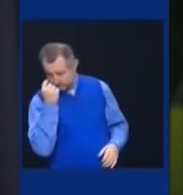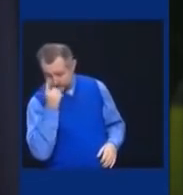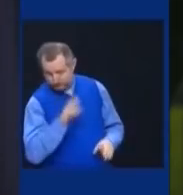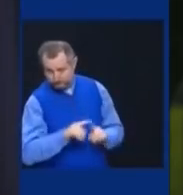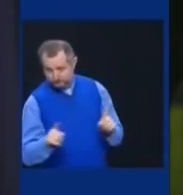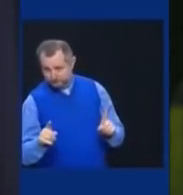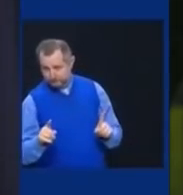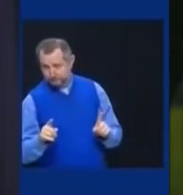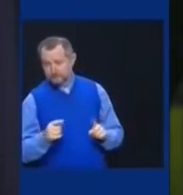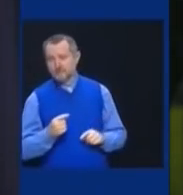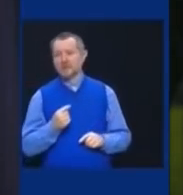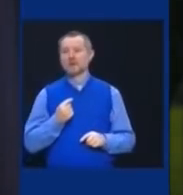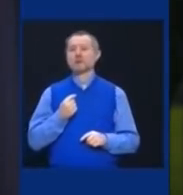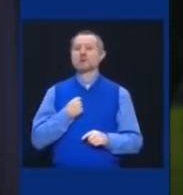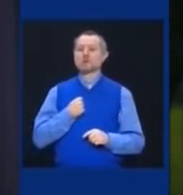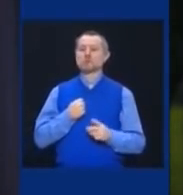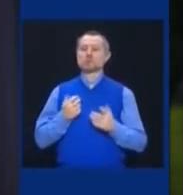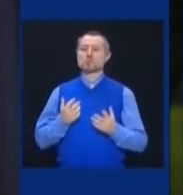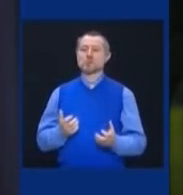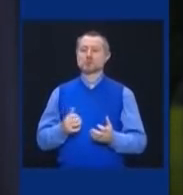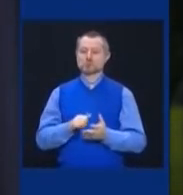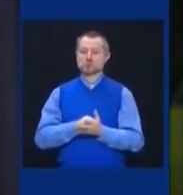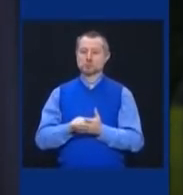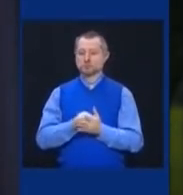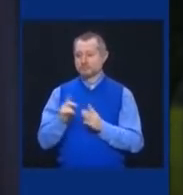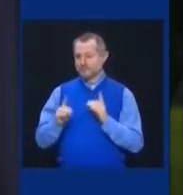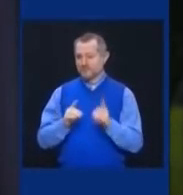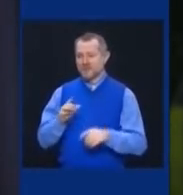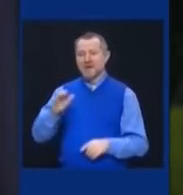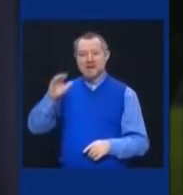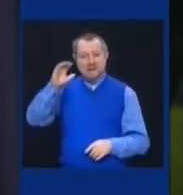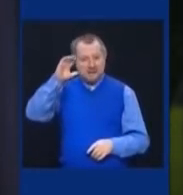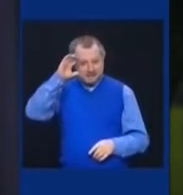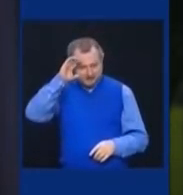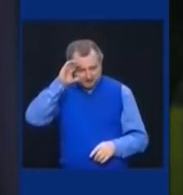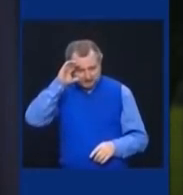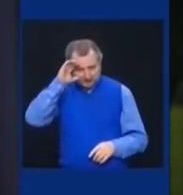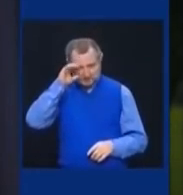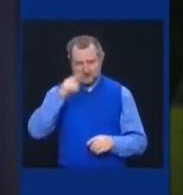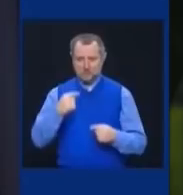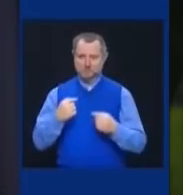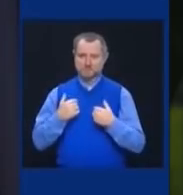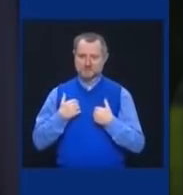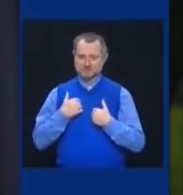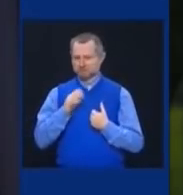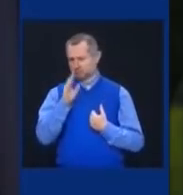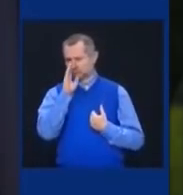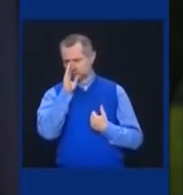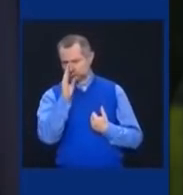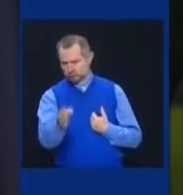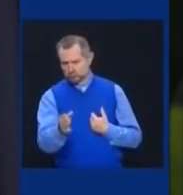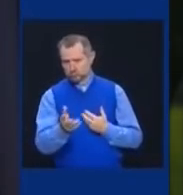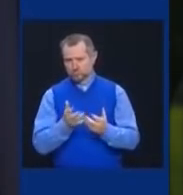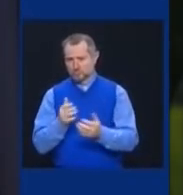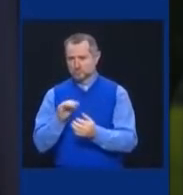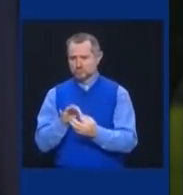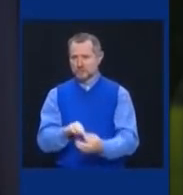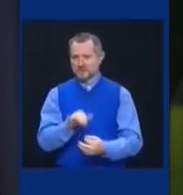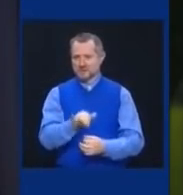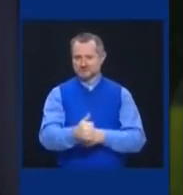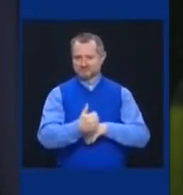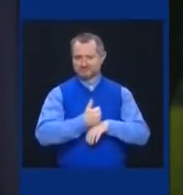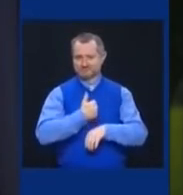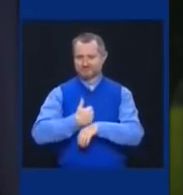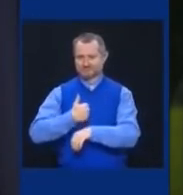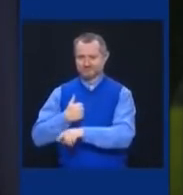want New Yorkers to hear from me directly on this. Oh, I can't wait.